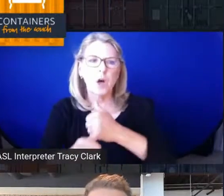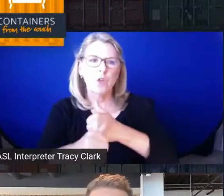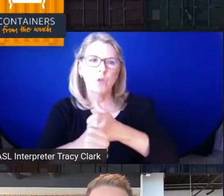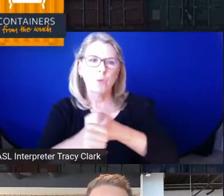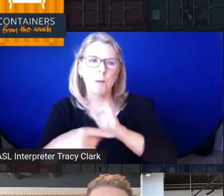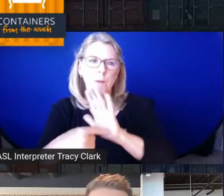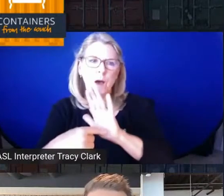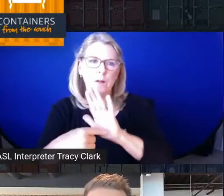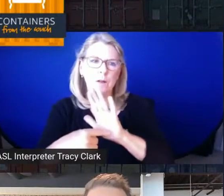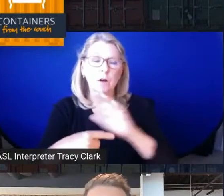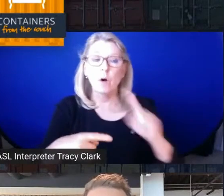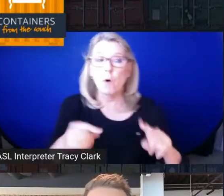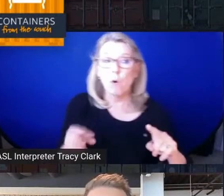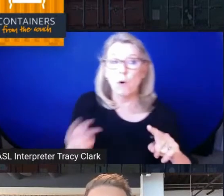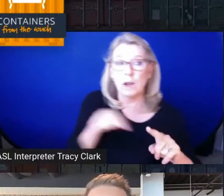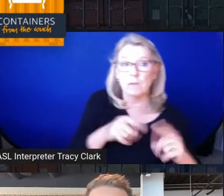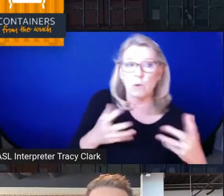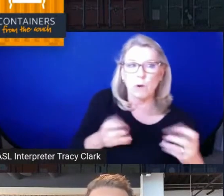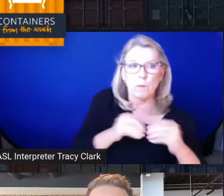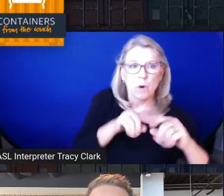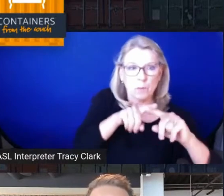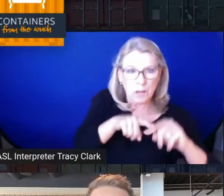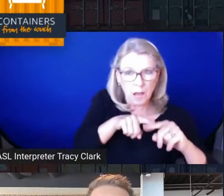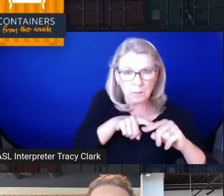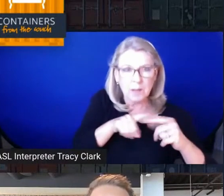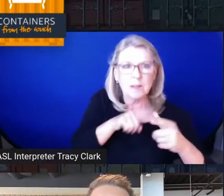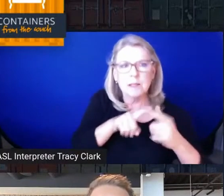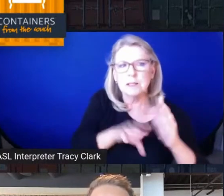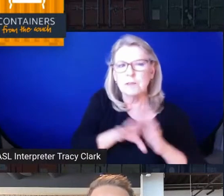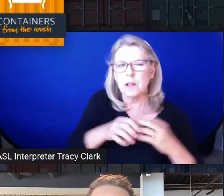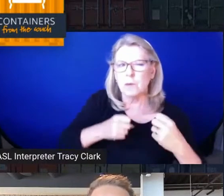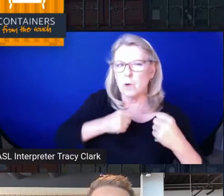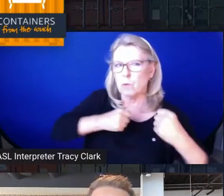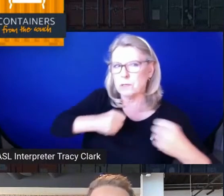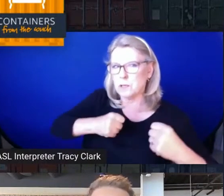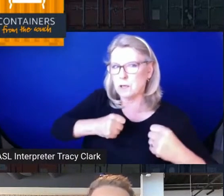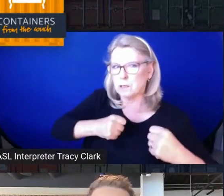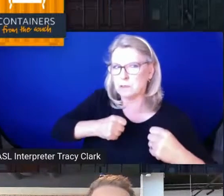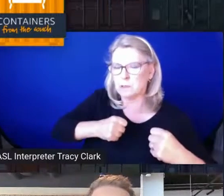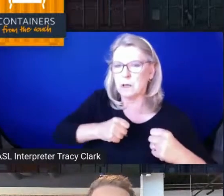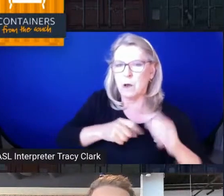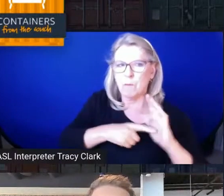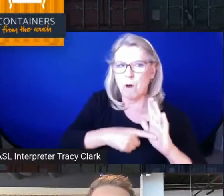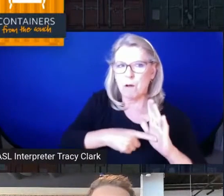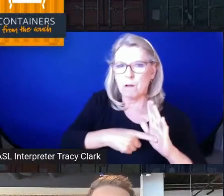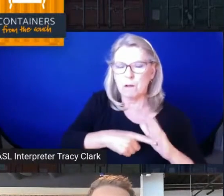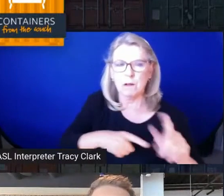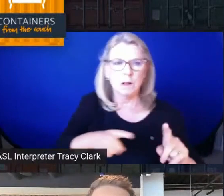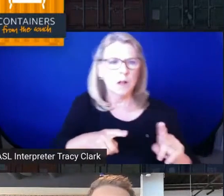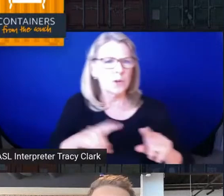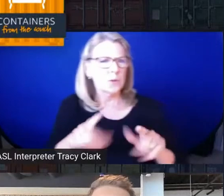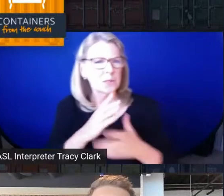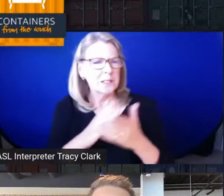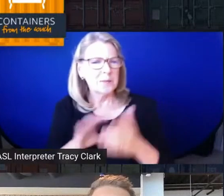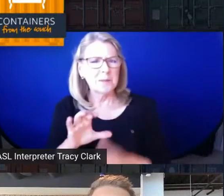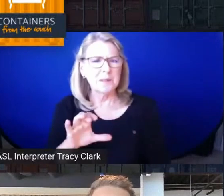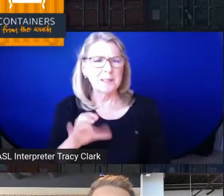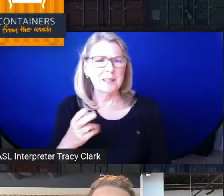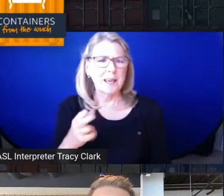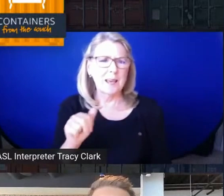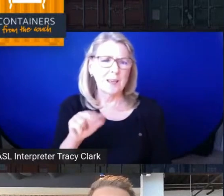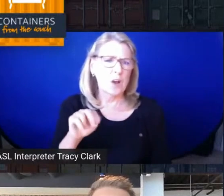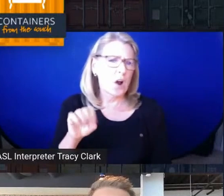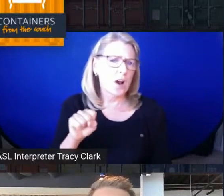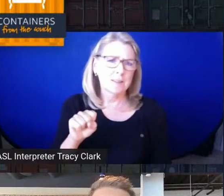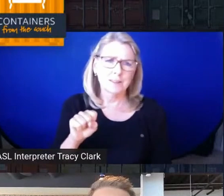you're actually going for a more reliable environment, right? Do some chaos experimentation, figure out what happens if you turn